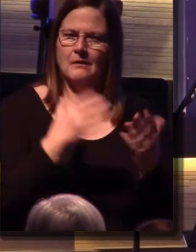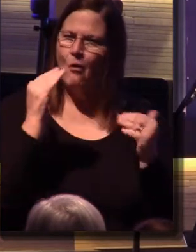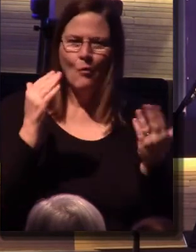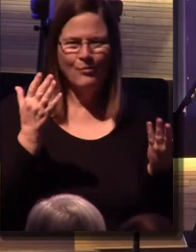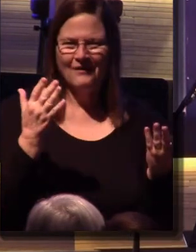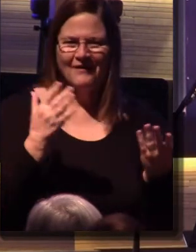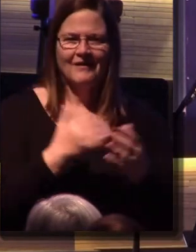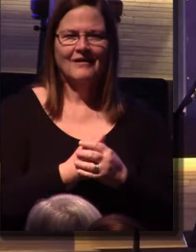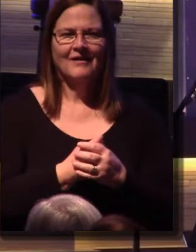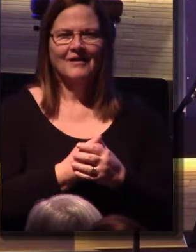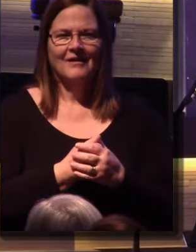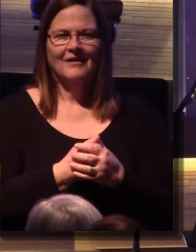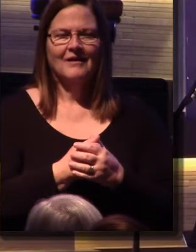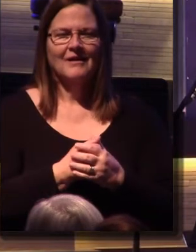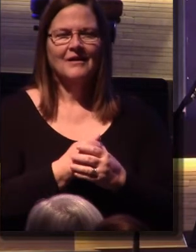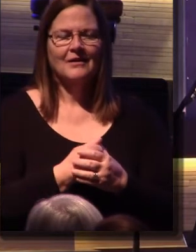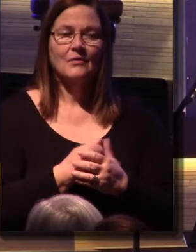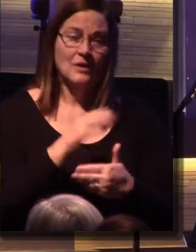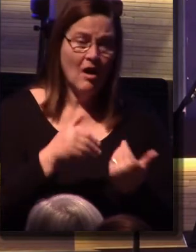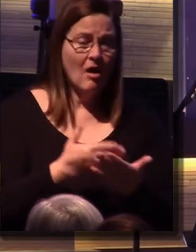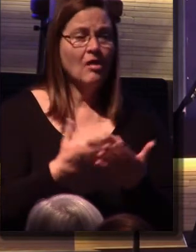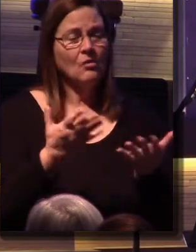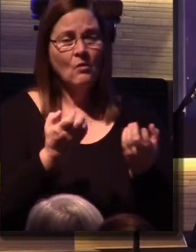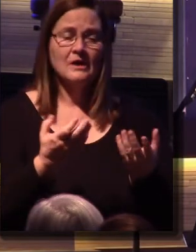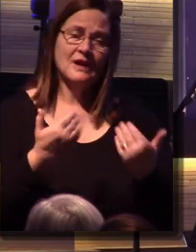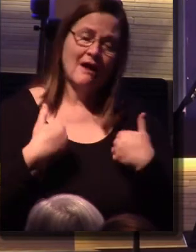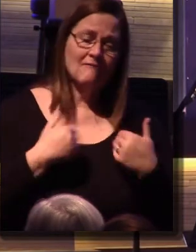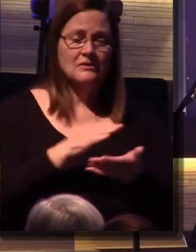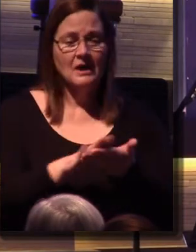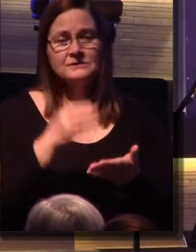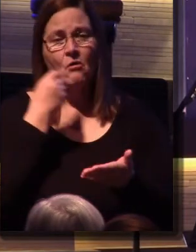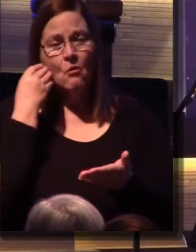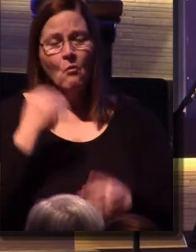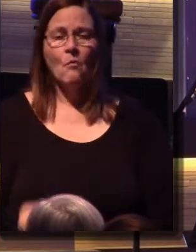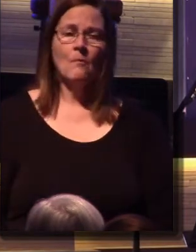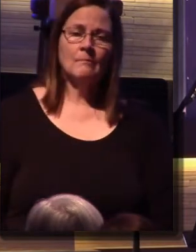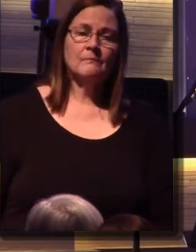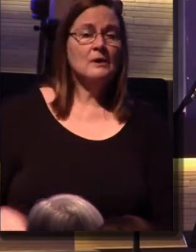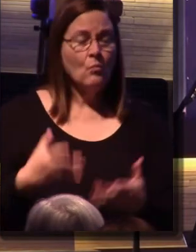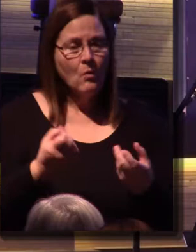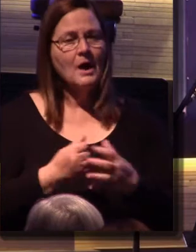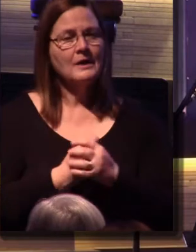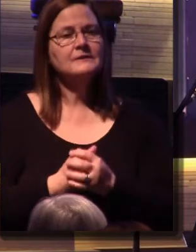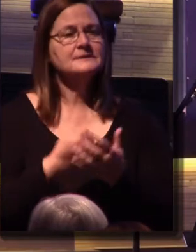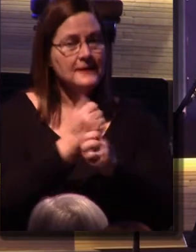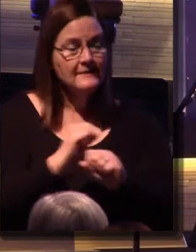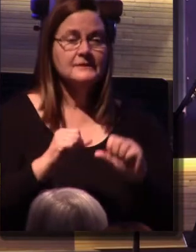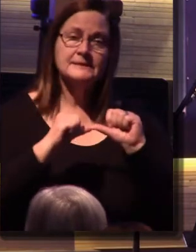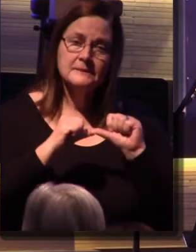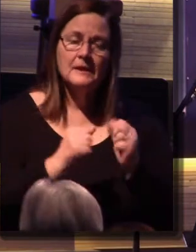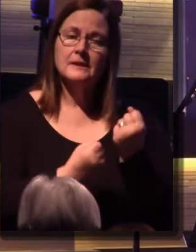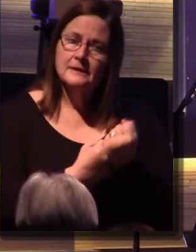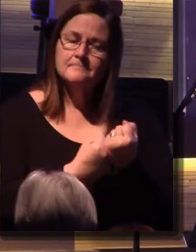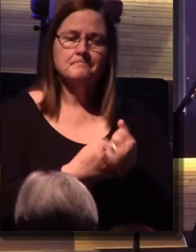and hope. I know we all want to own a nice home or rent a nice home, and we want stability. There's